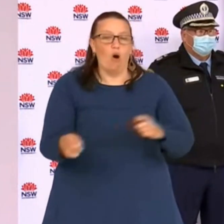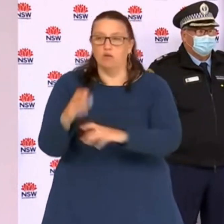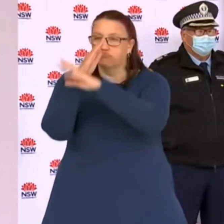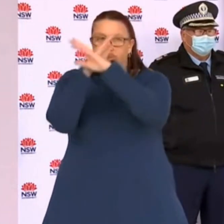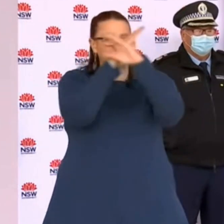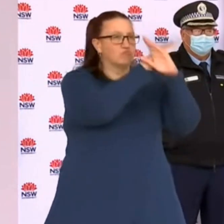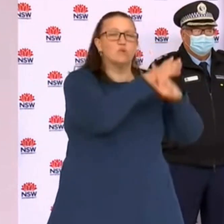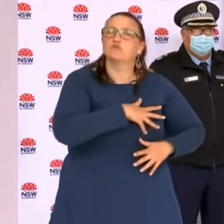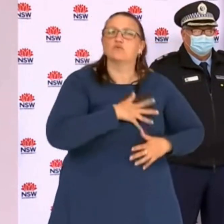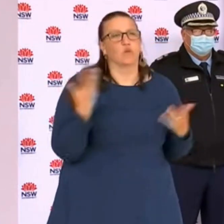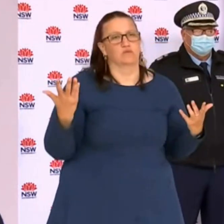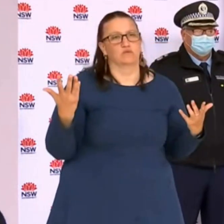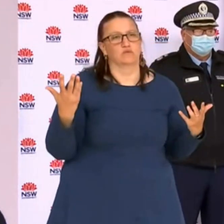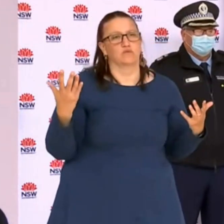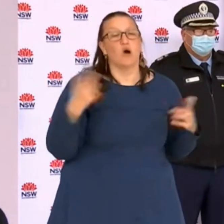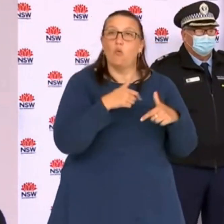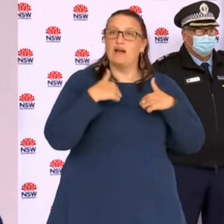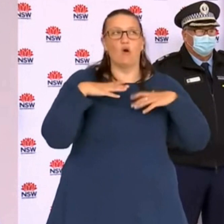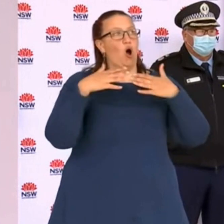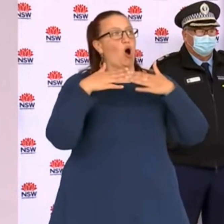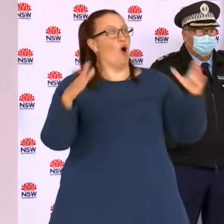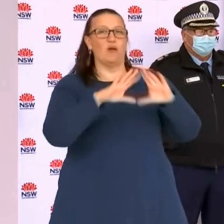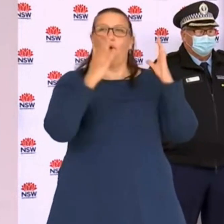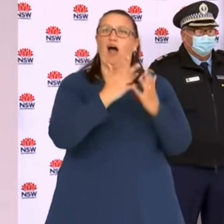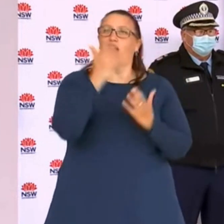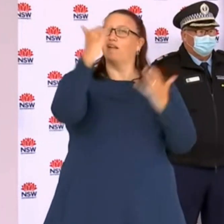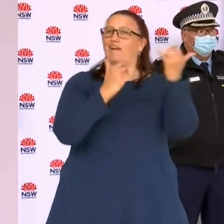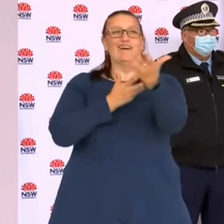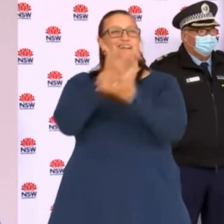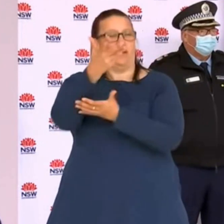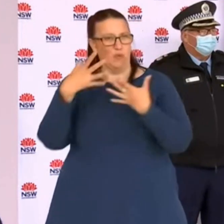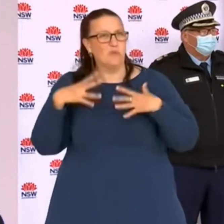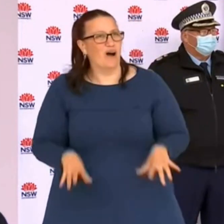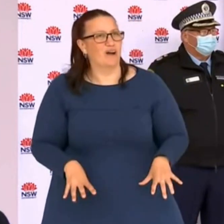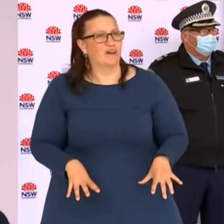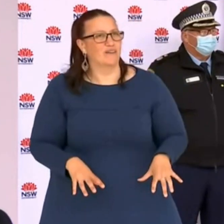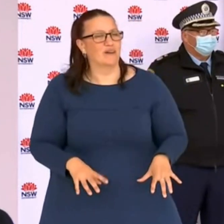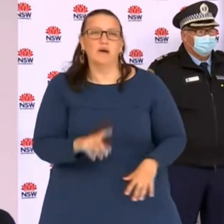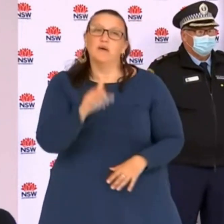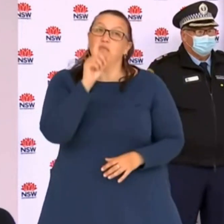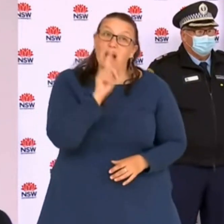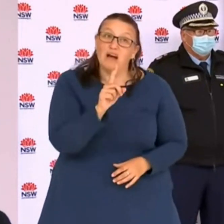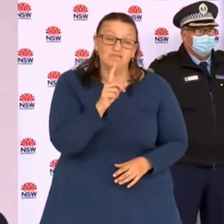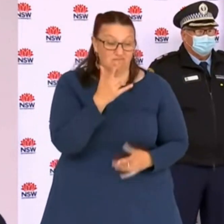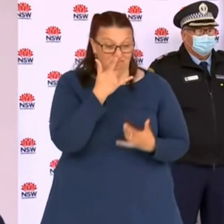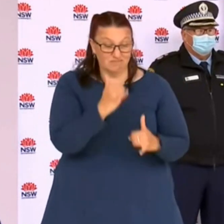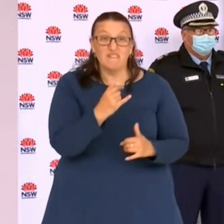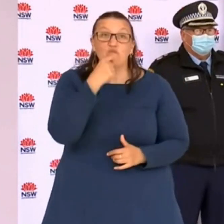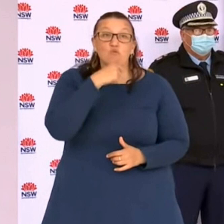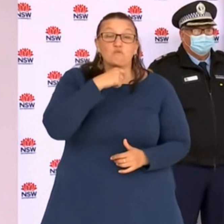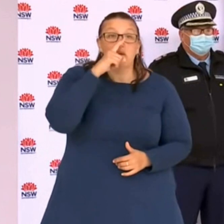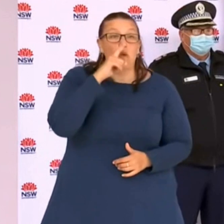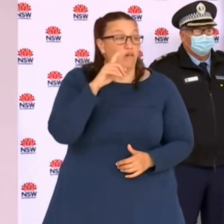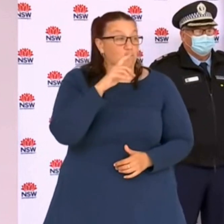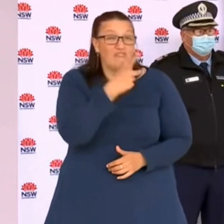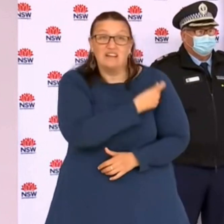go back to normal life, but that depends on really getting our population a substantial proportion of our population vaccinated